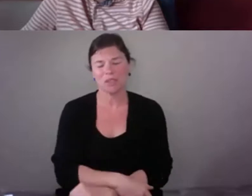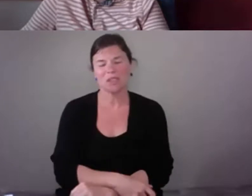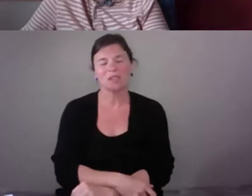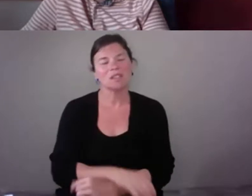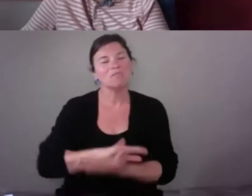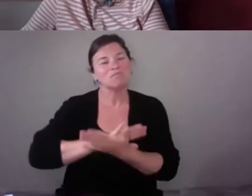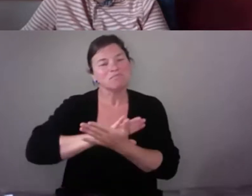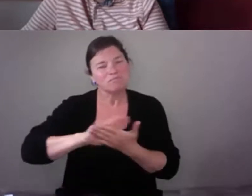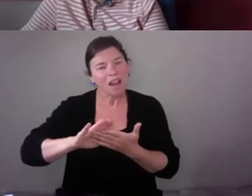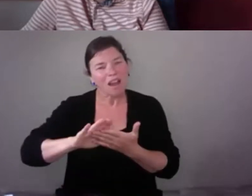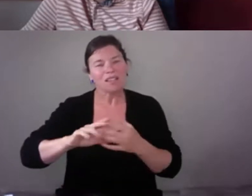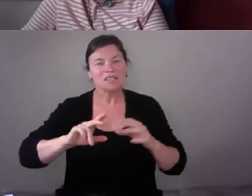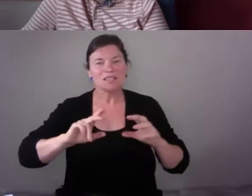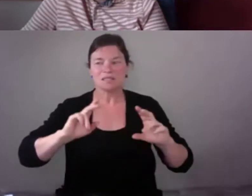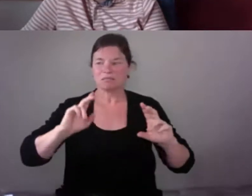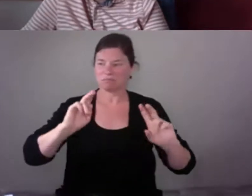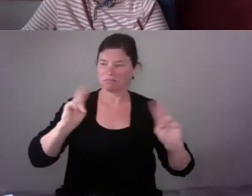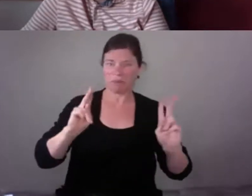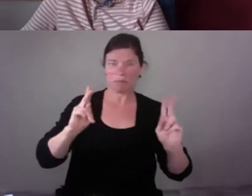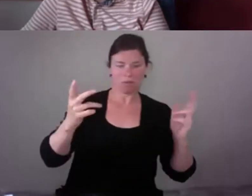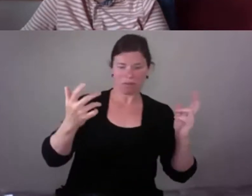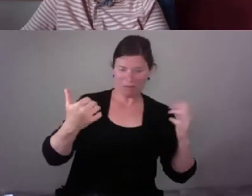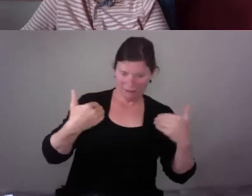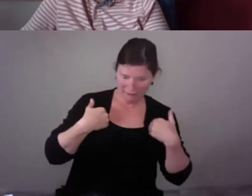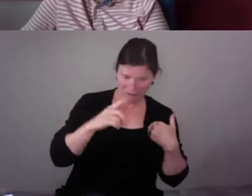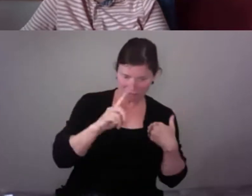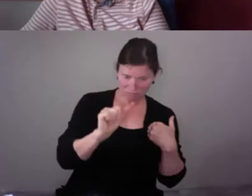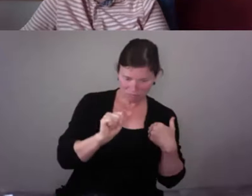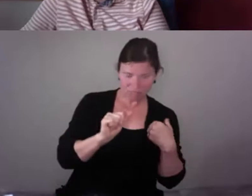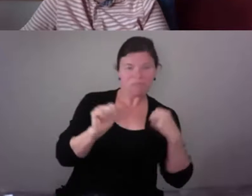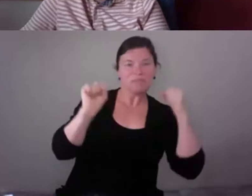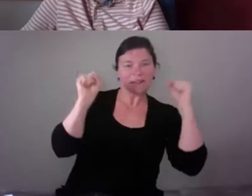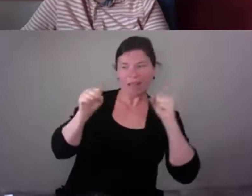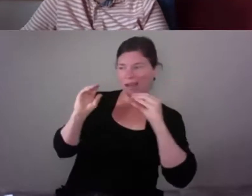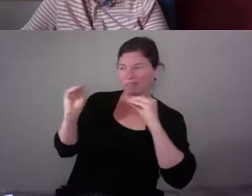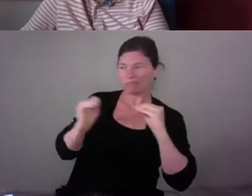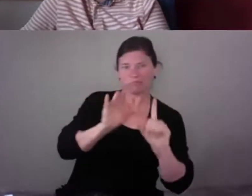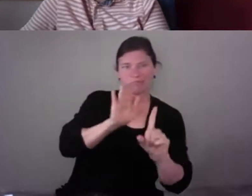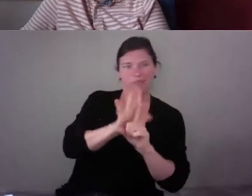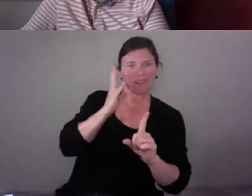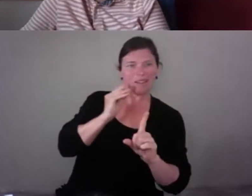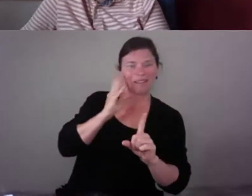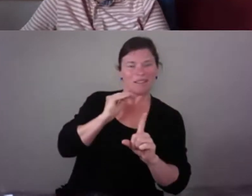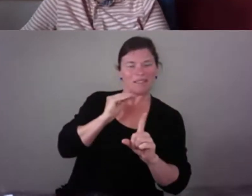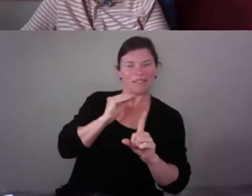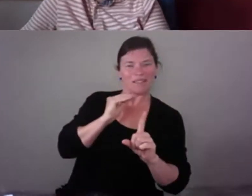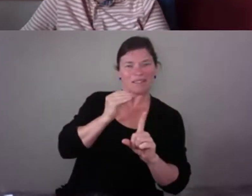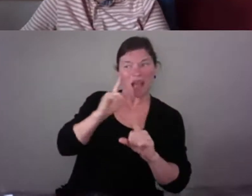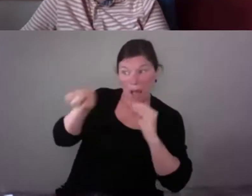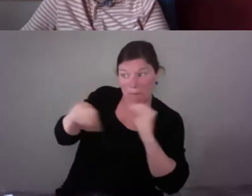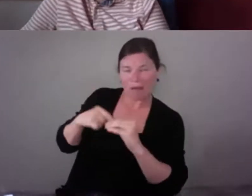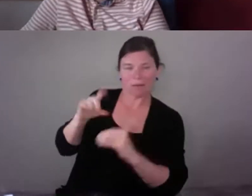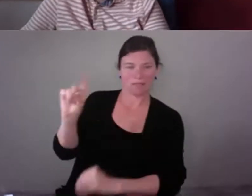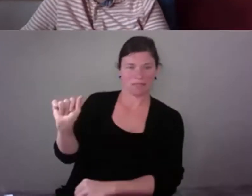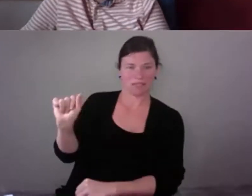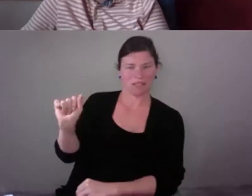with disabilities to teach on a college campus, it's very like cool to have someone with a disability teach other students